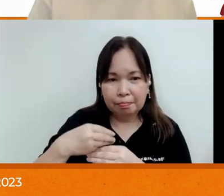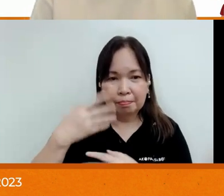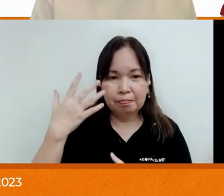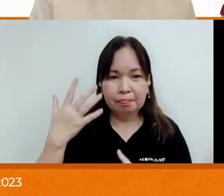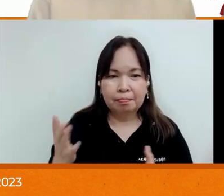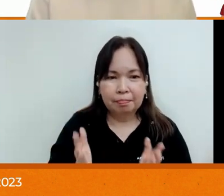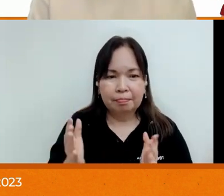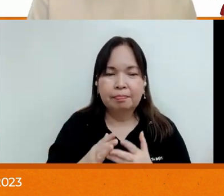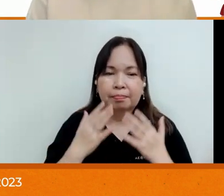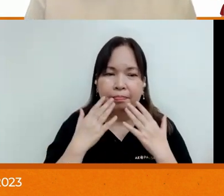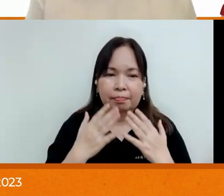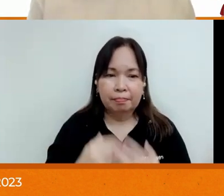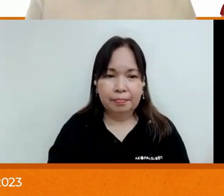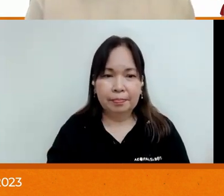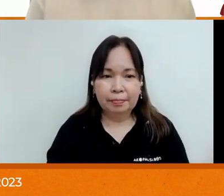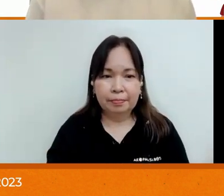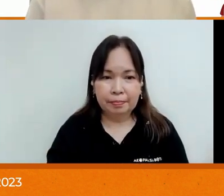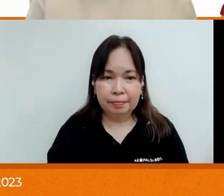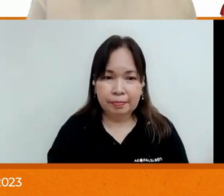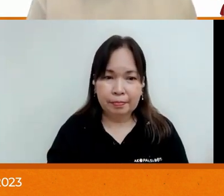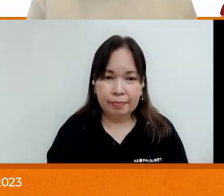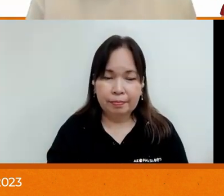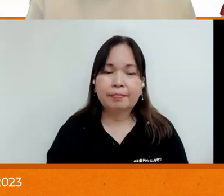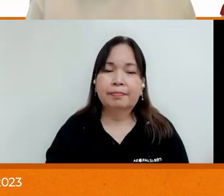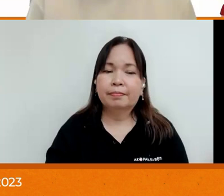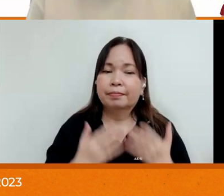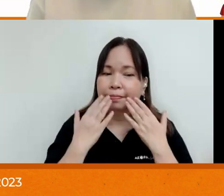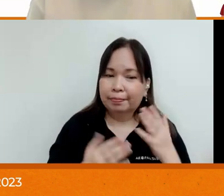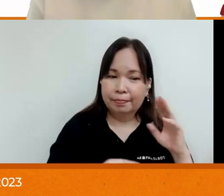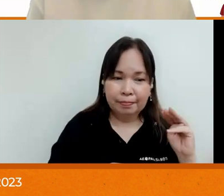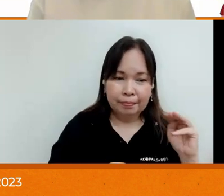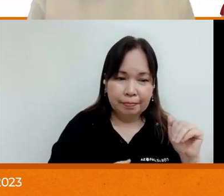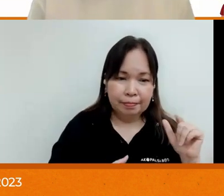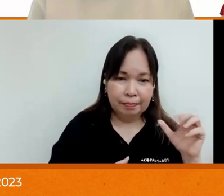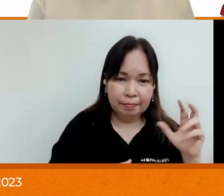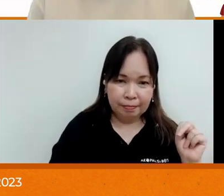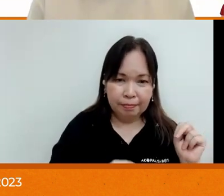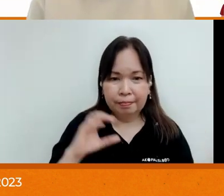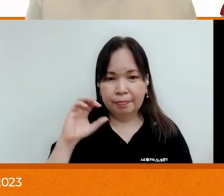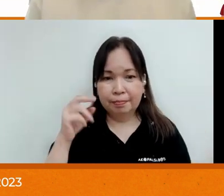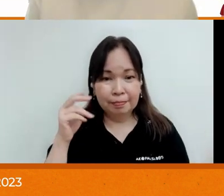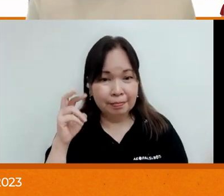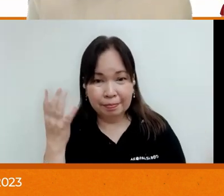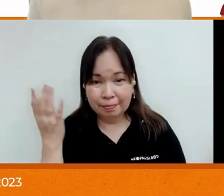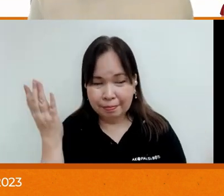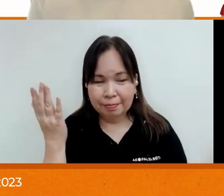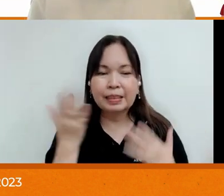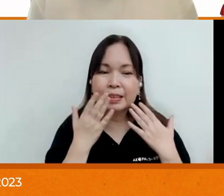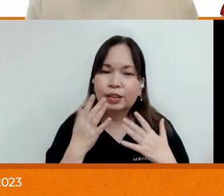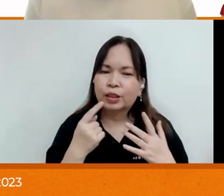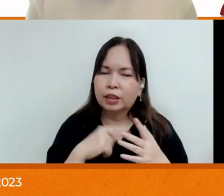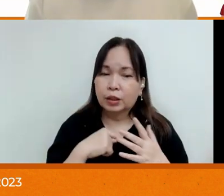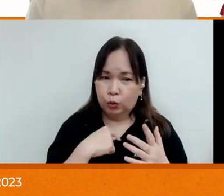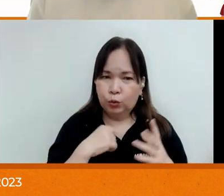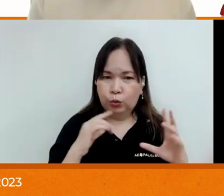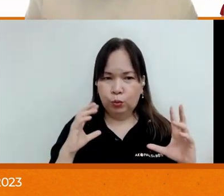you po. So thank you, Malin and Cherry. Just to synthesize some of the things that you've covered today